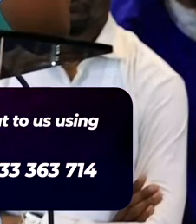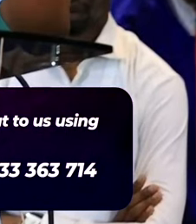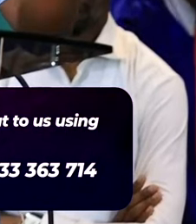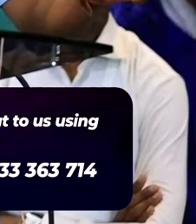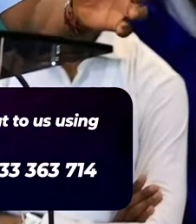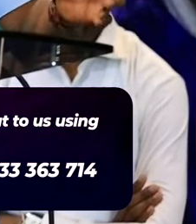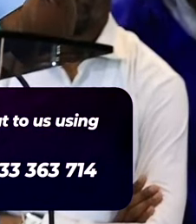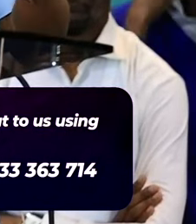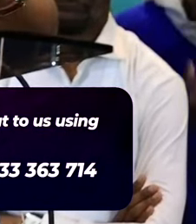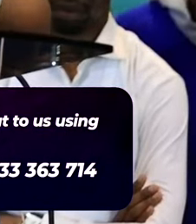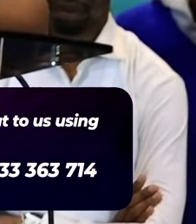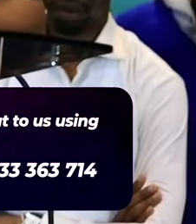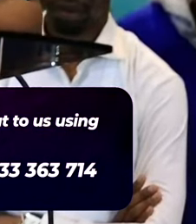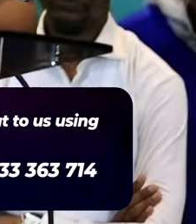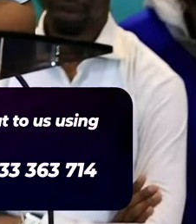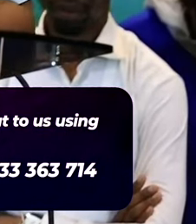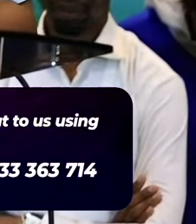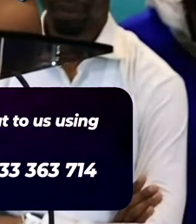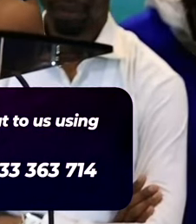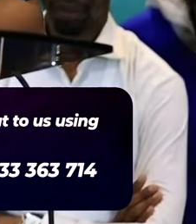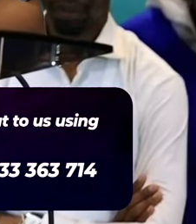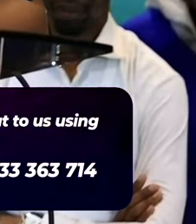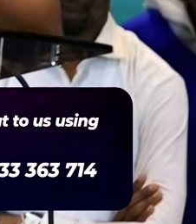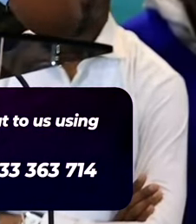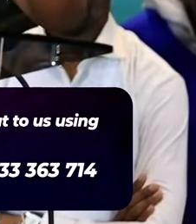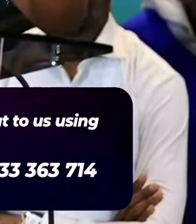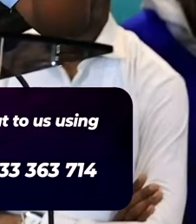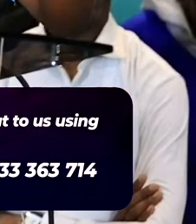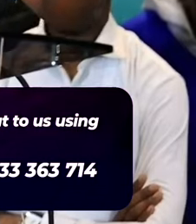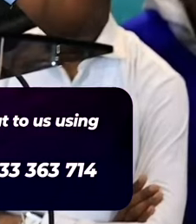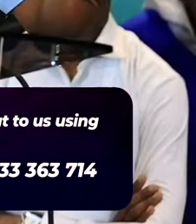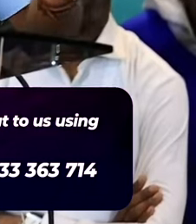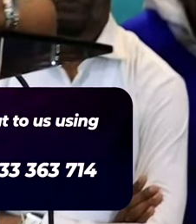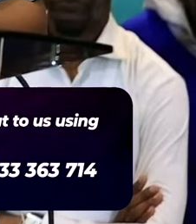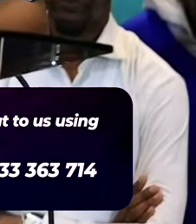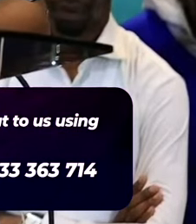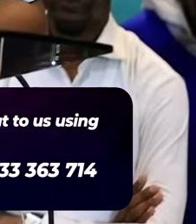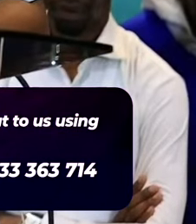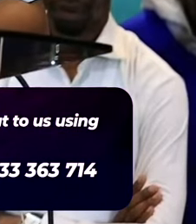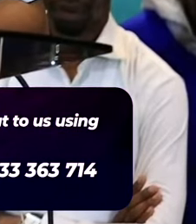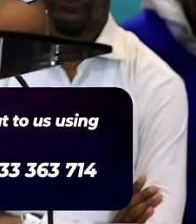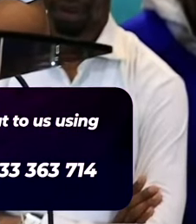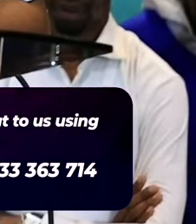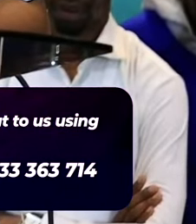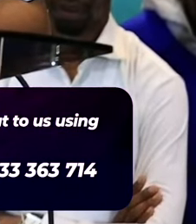for every son of God and every daughter of God under the sound of your voice.